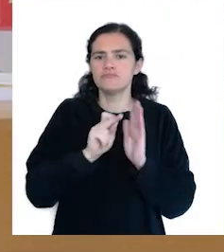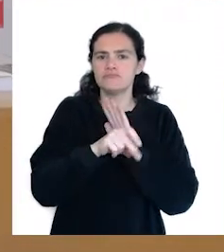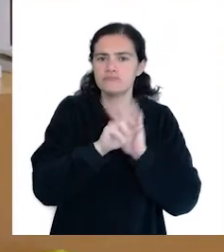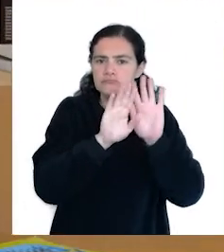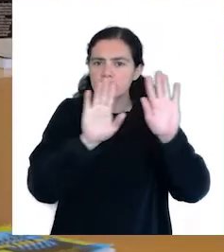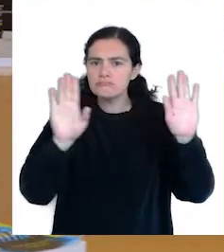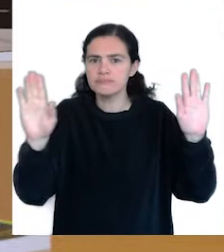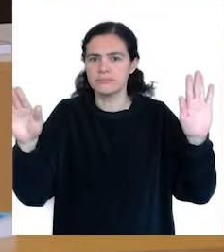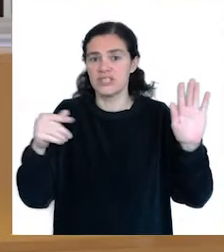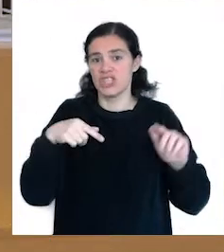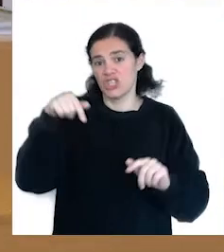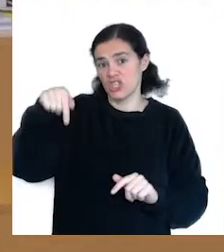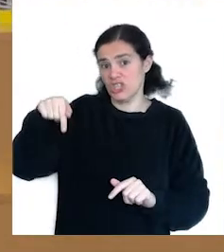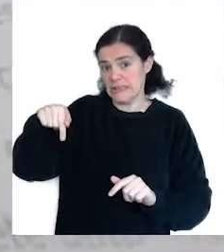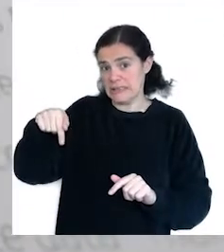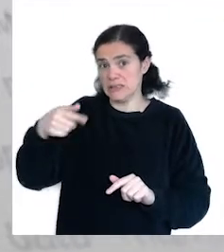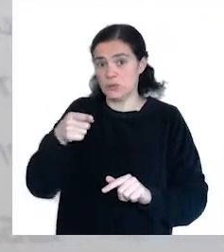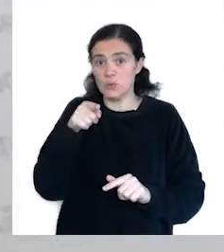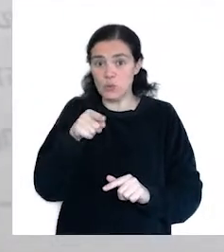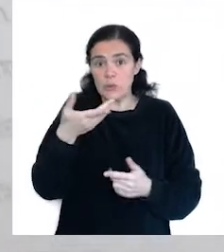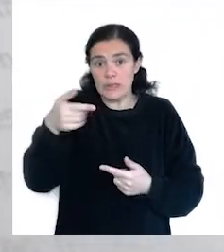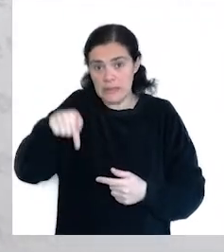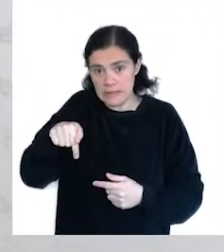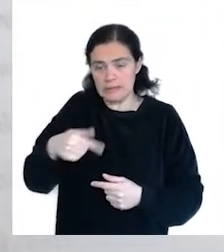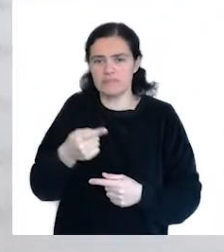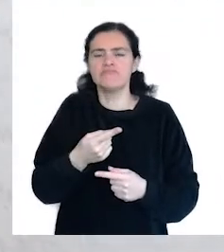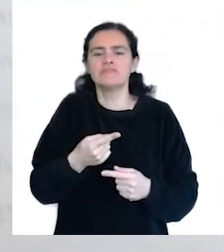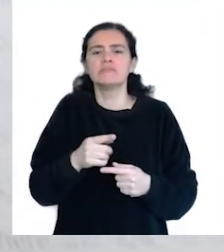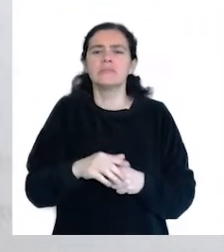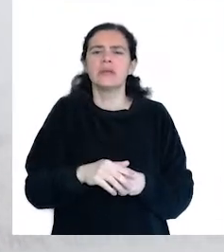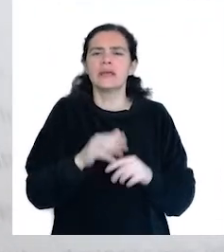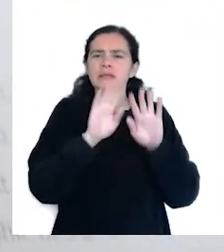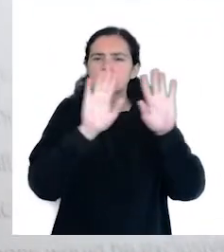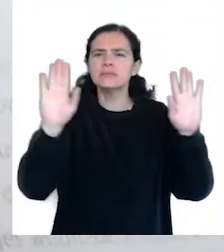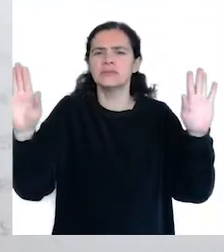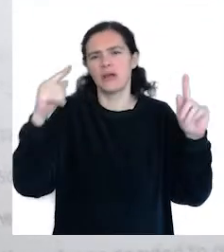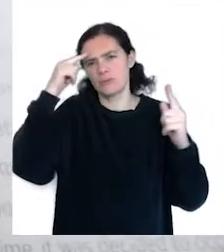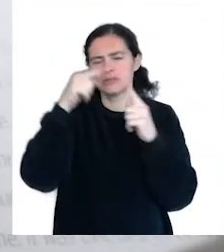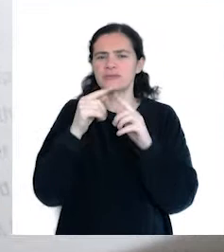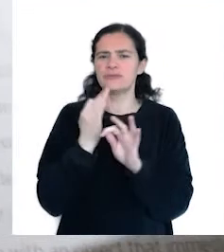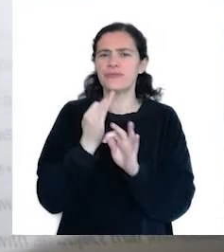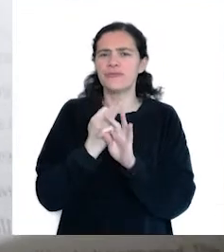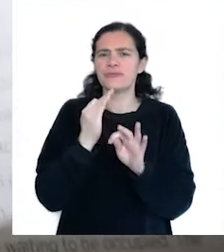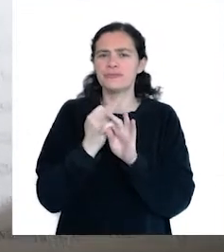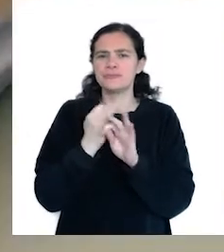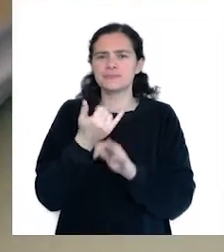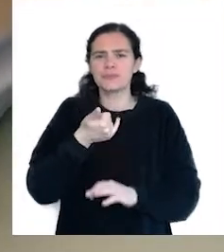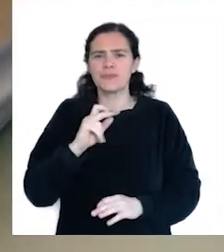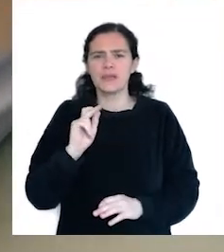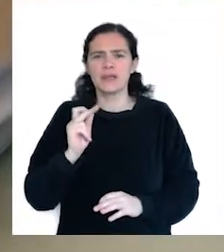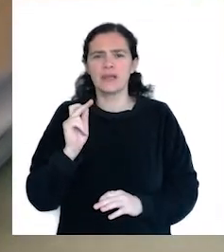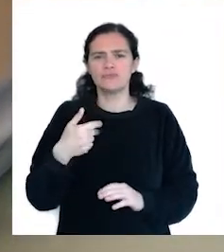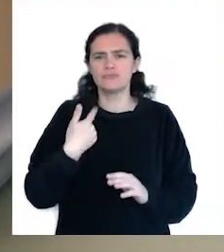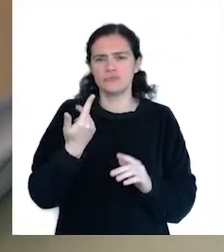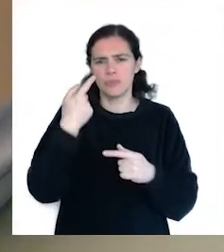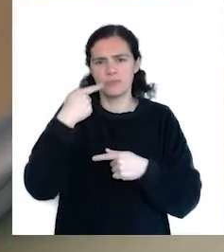the exhibition Estas AQUI. You are here, which is an exhibition that celebrates 20